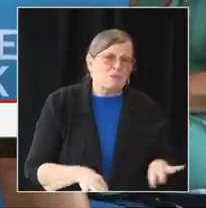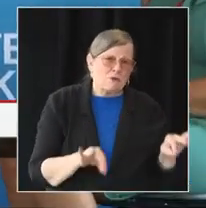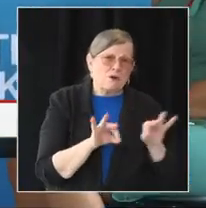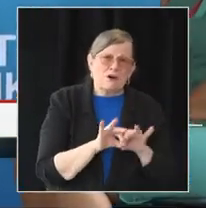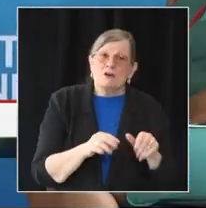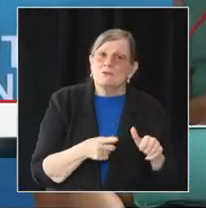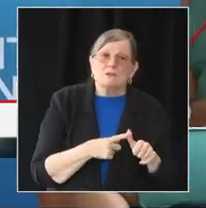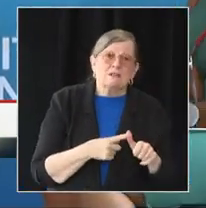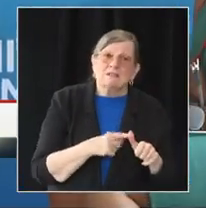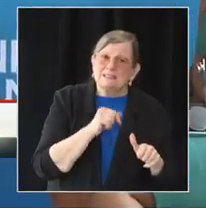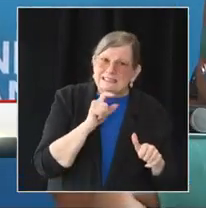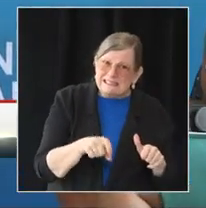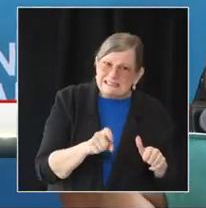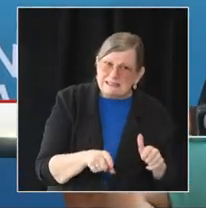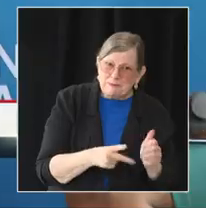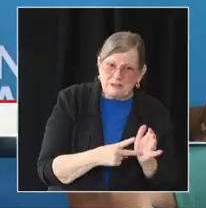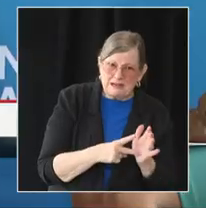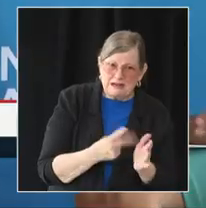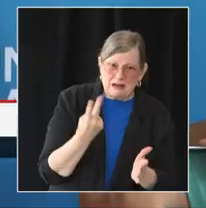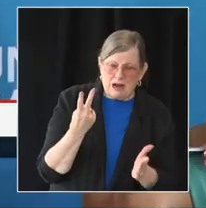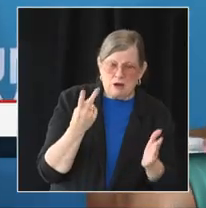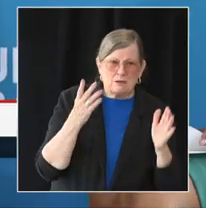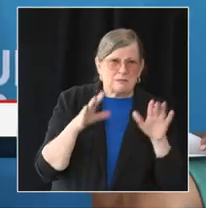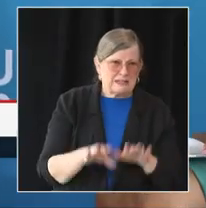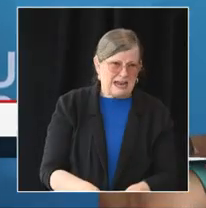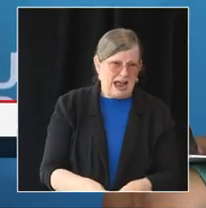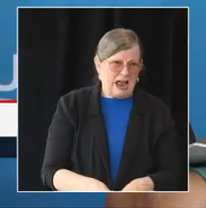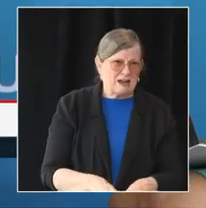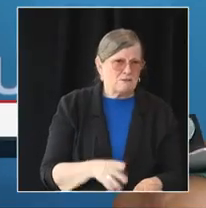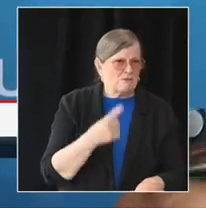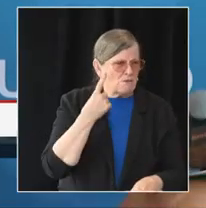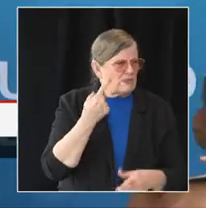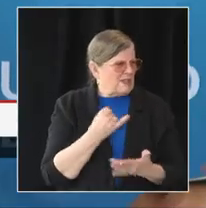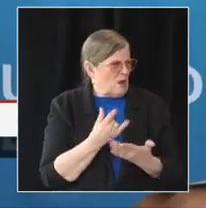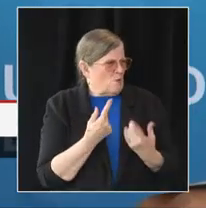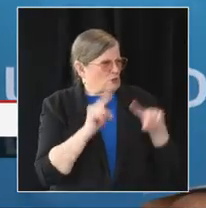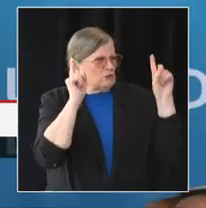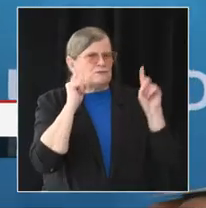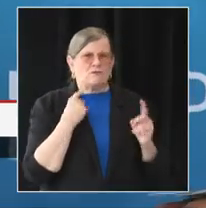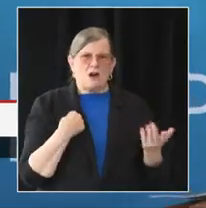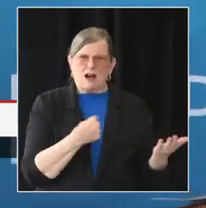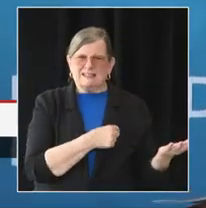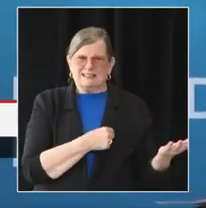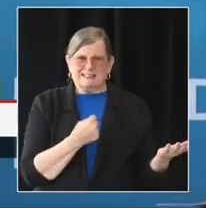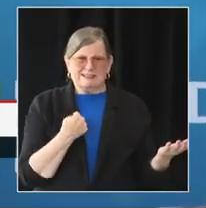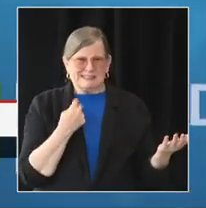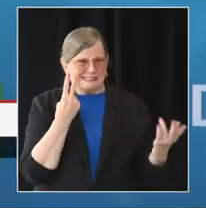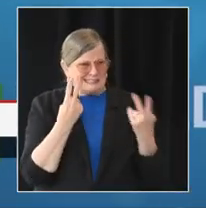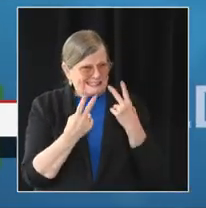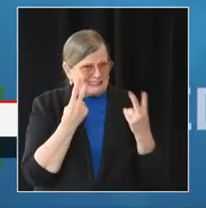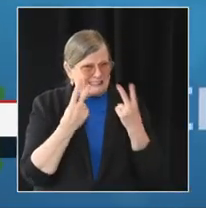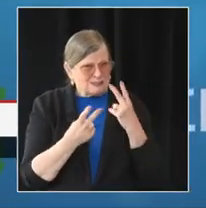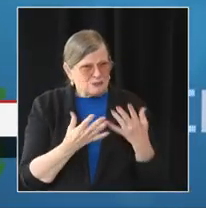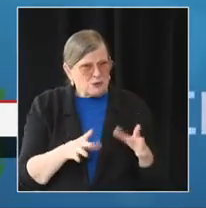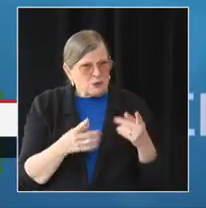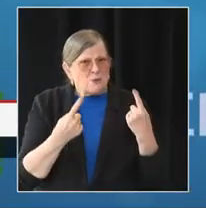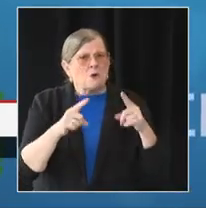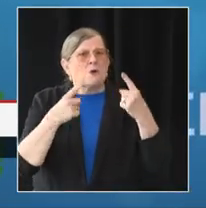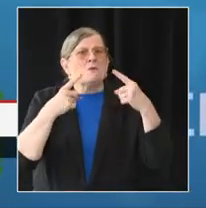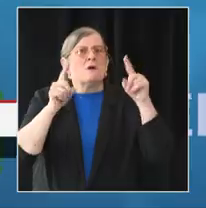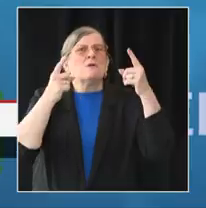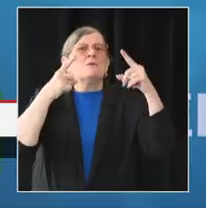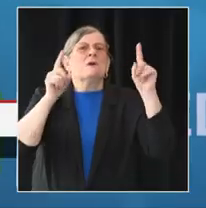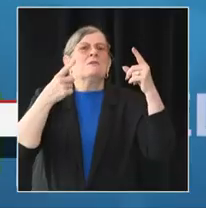that are working for us. And I think what we try to keep at the forefront in our discussions, even